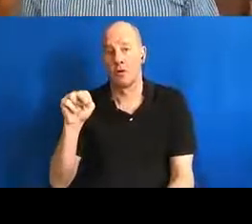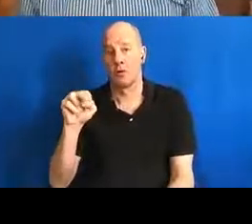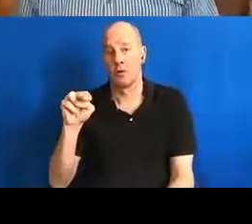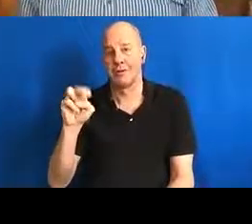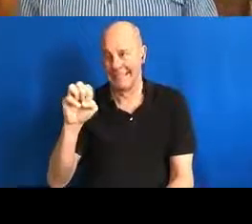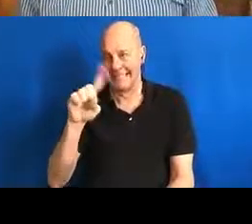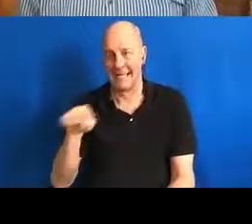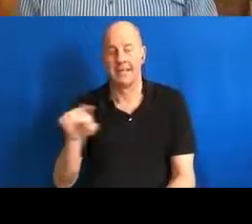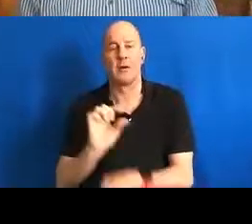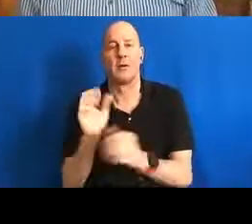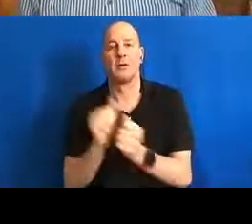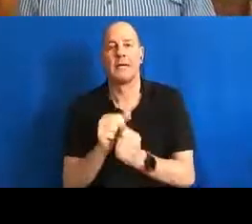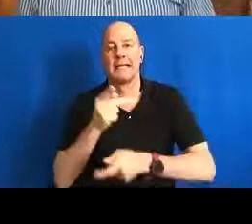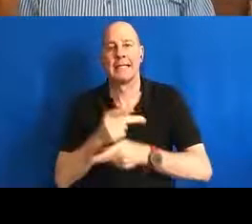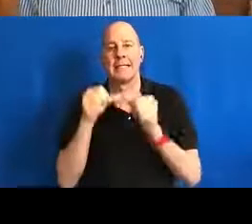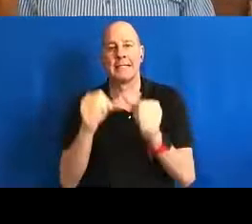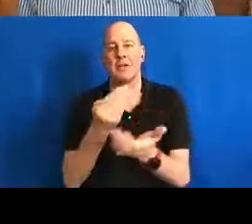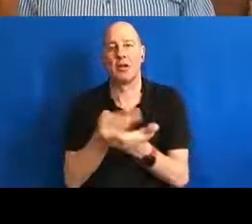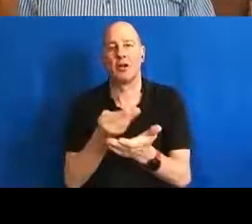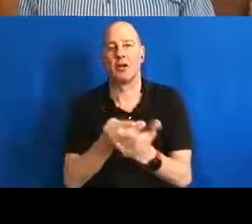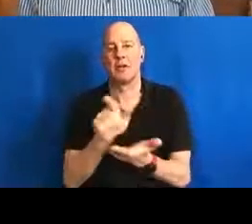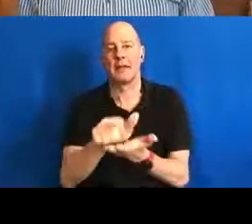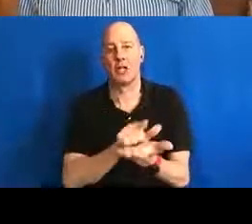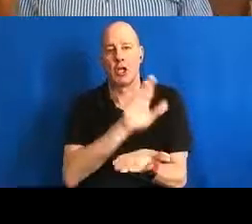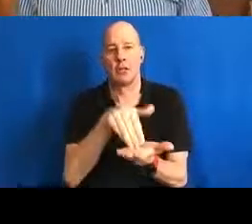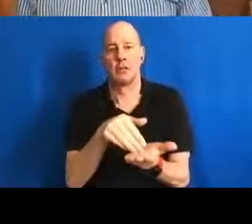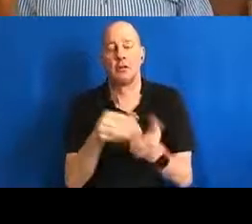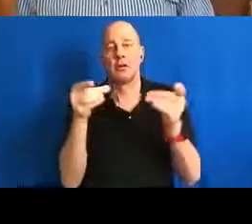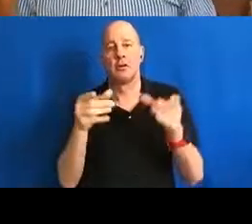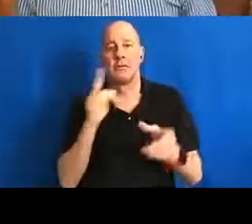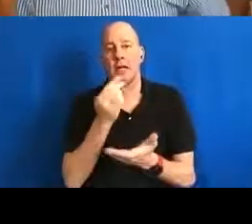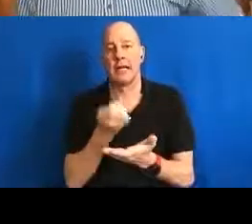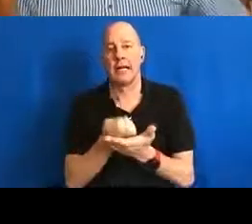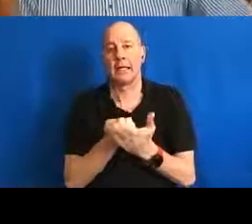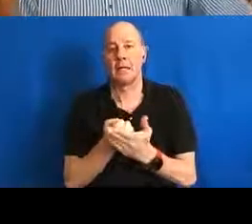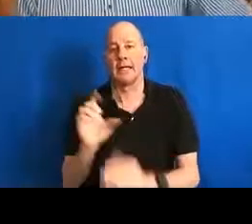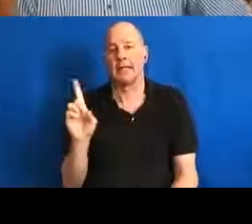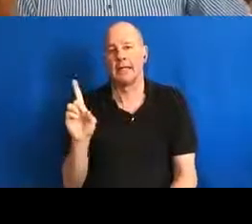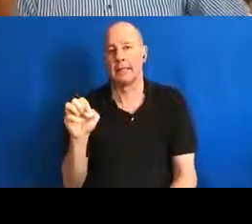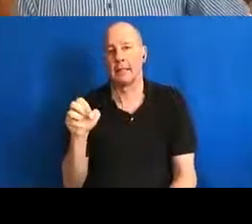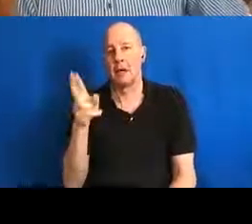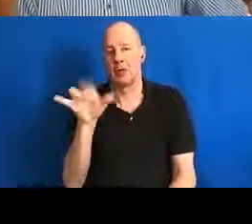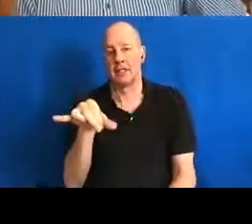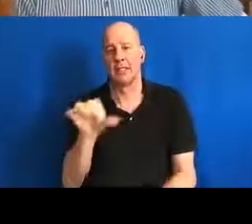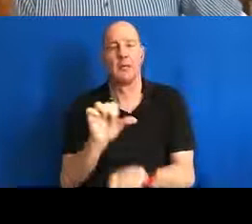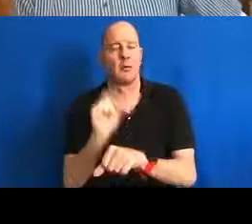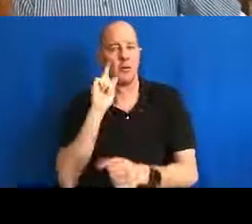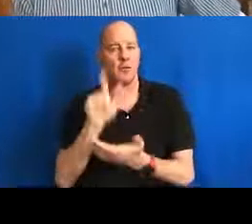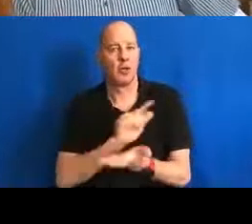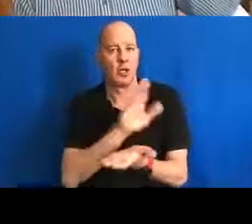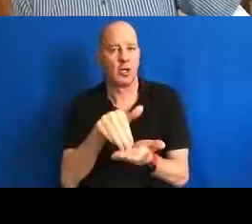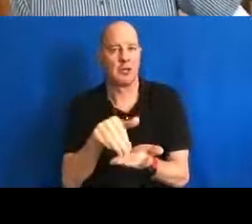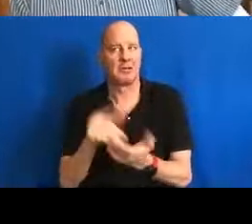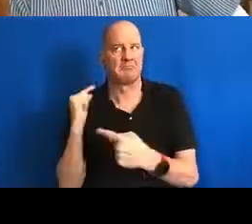Center. I am the Director of Economic Democracy, and I've been working at the Law Center for about 8.5